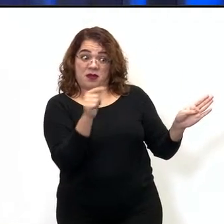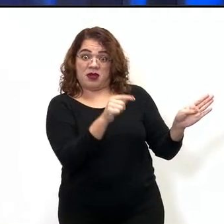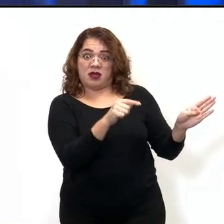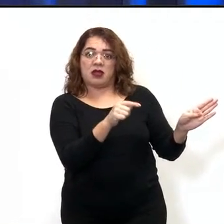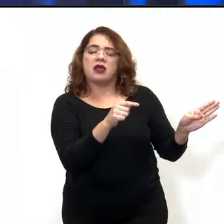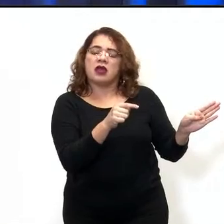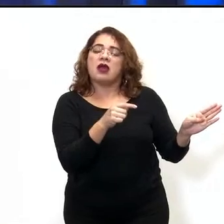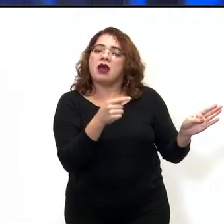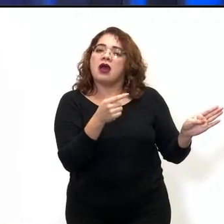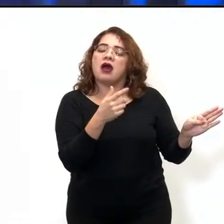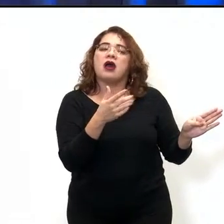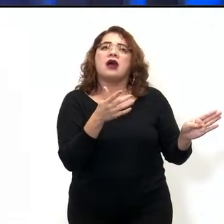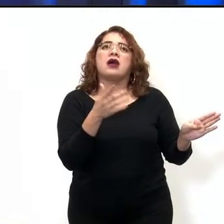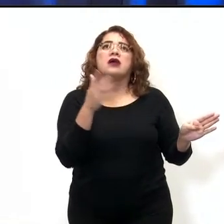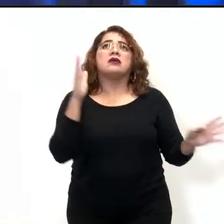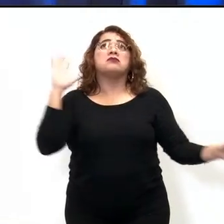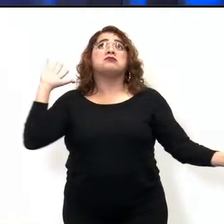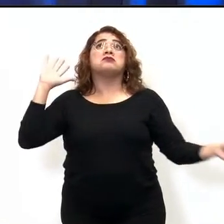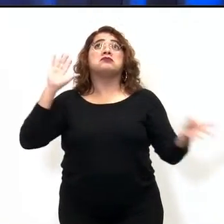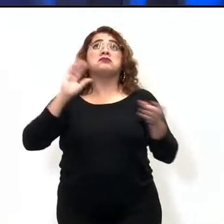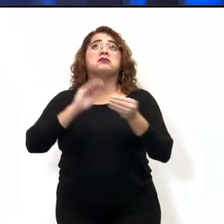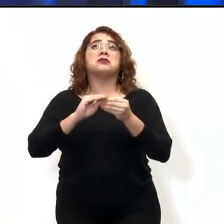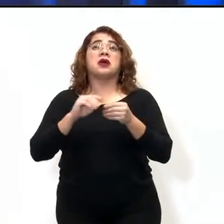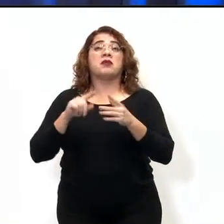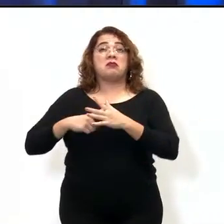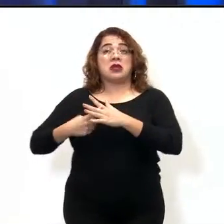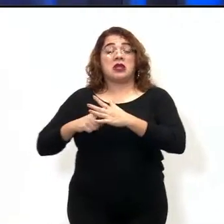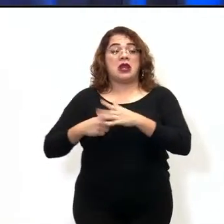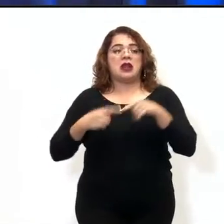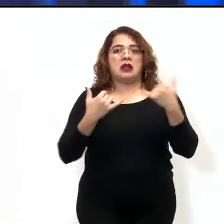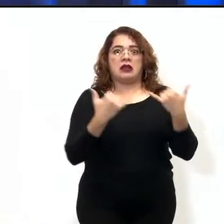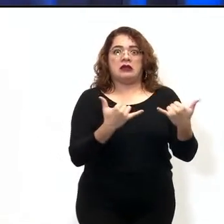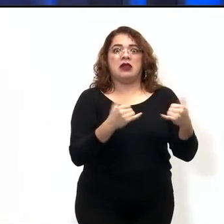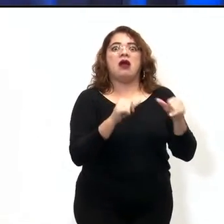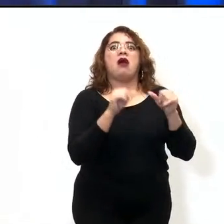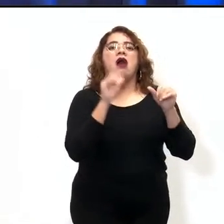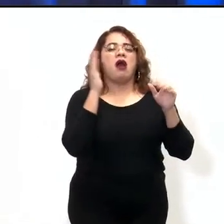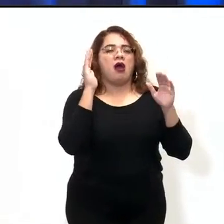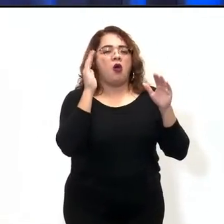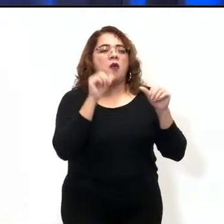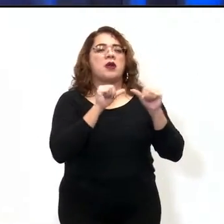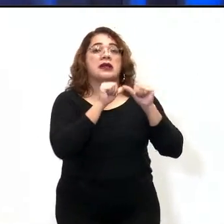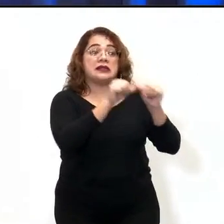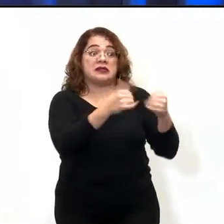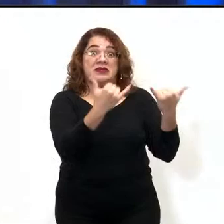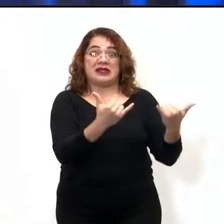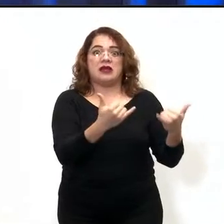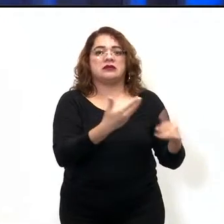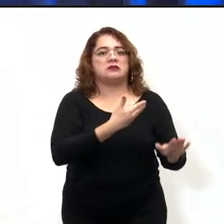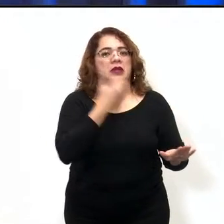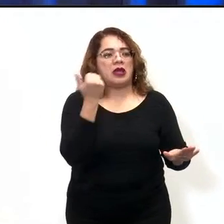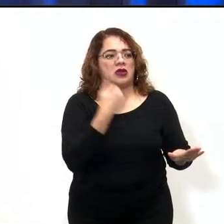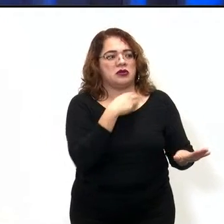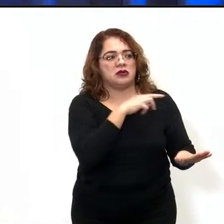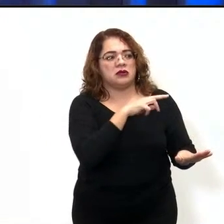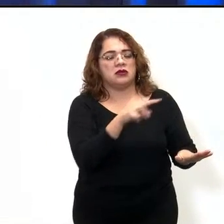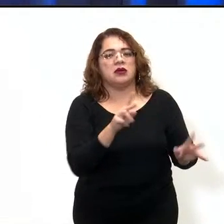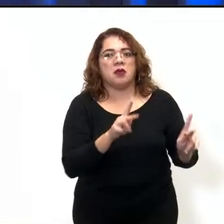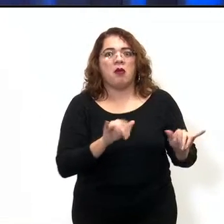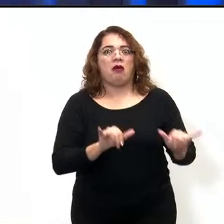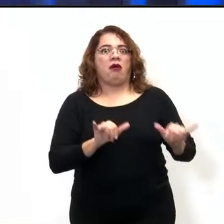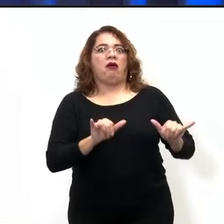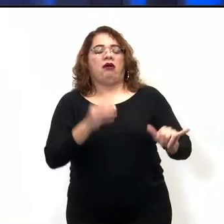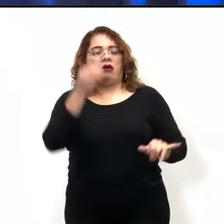probably been in this whole pandemic. I just hope that continues. And I think it's important for us to be able to, when those incidents